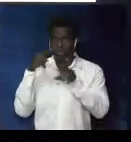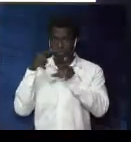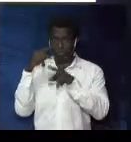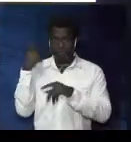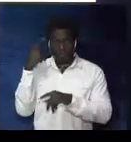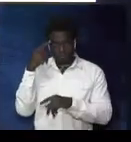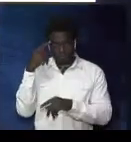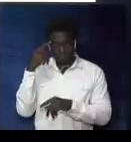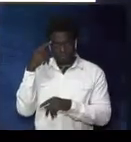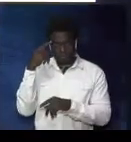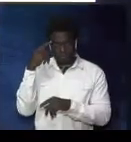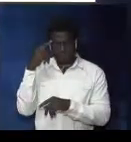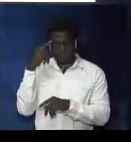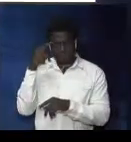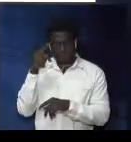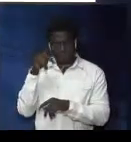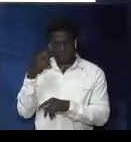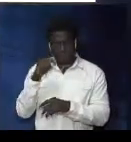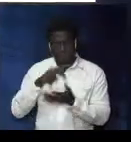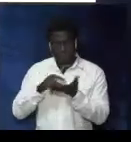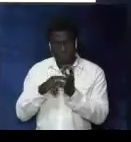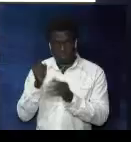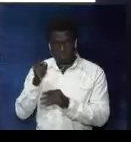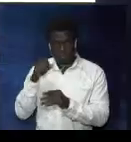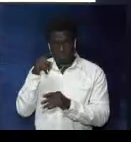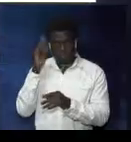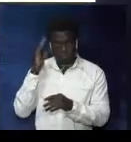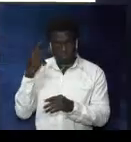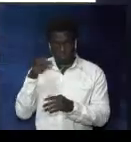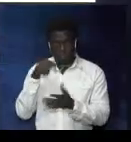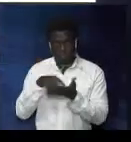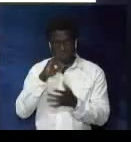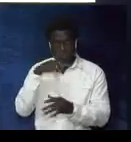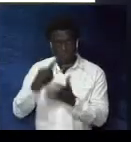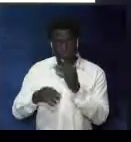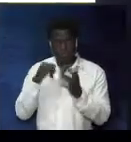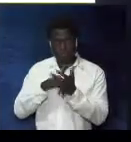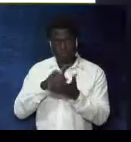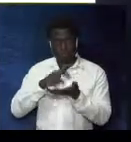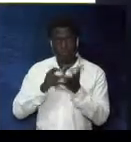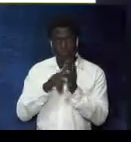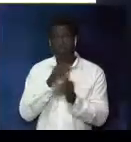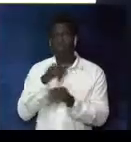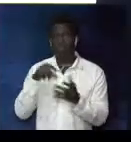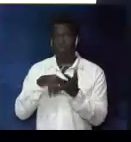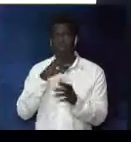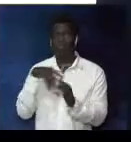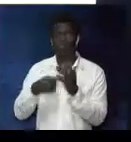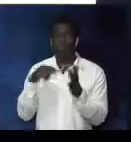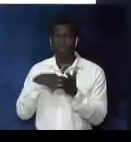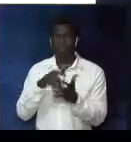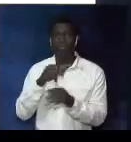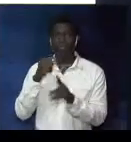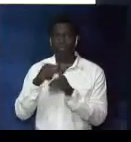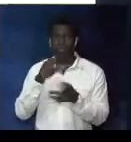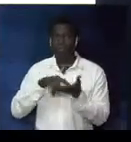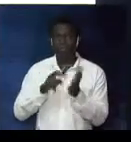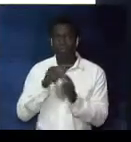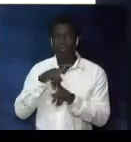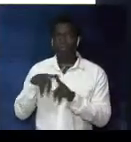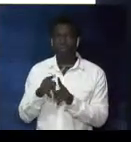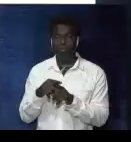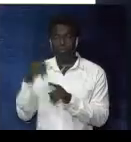be saying, this is what it means, or this is what this word means. But an